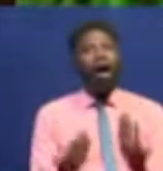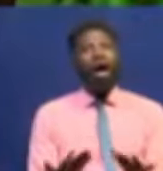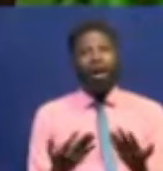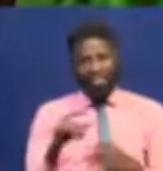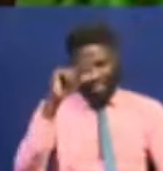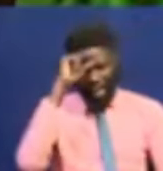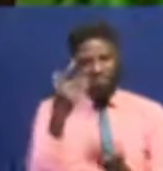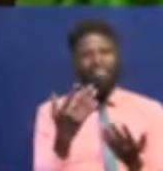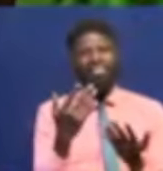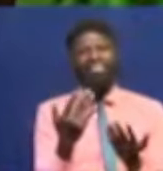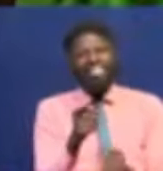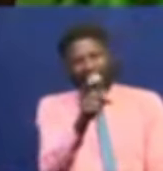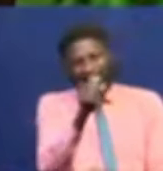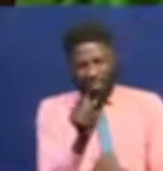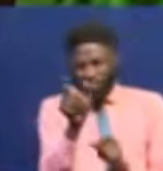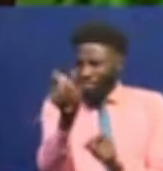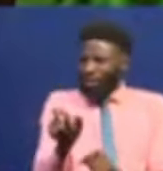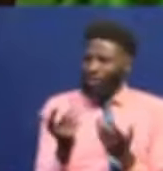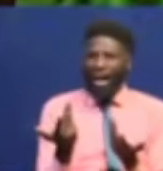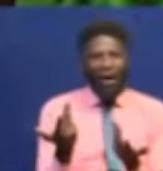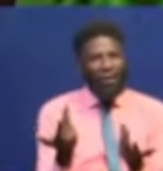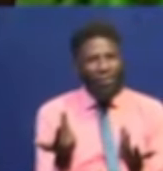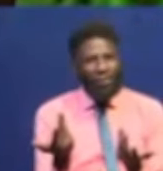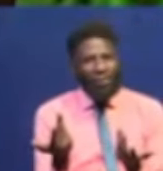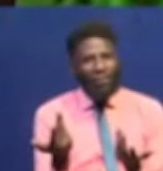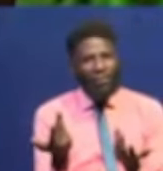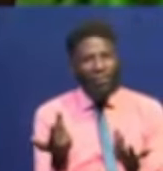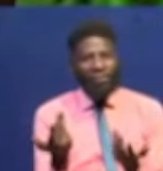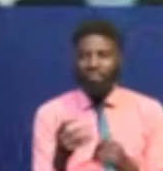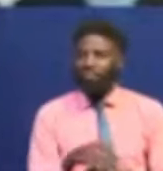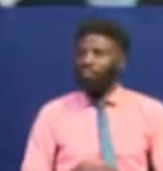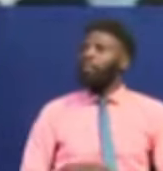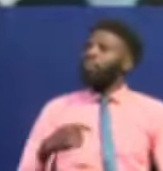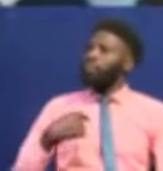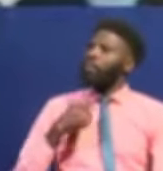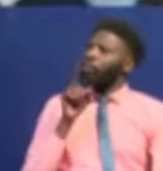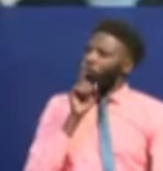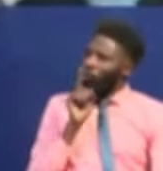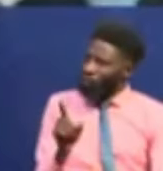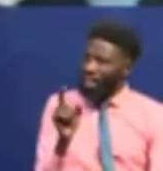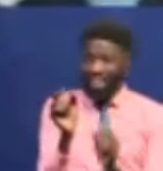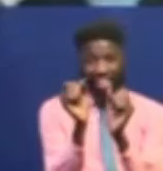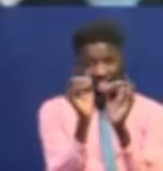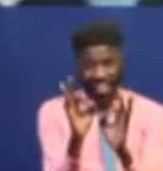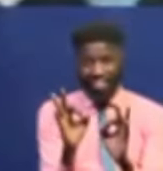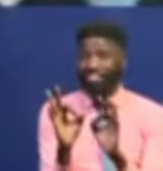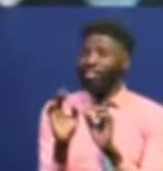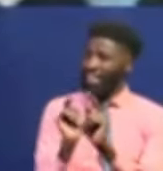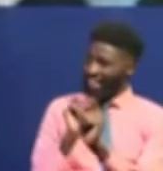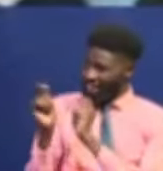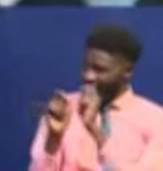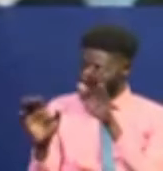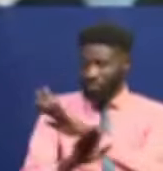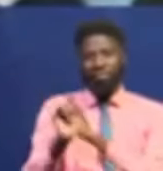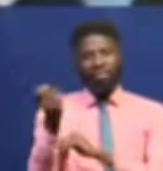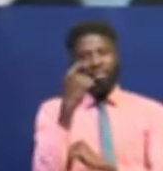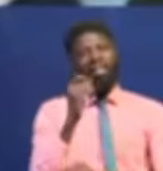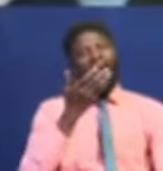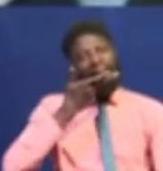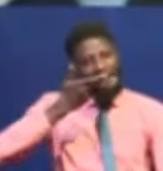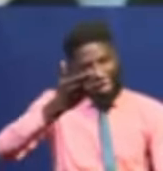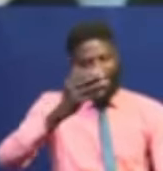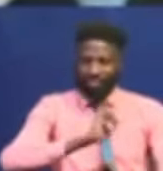How surely can that be personal, Mr. President? I am sure that if you interview the deputy president, he will answer